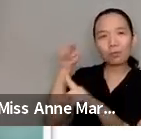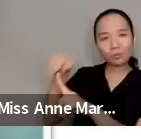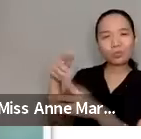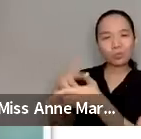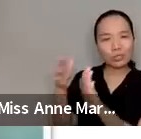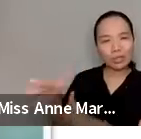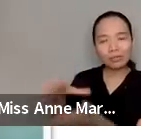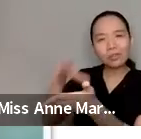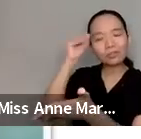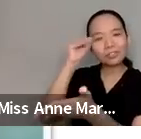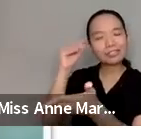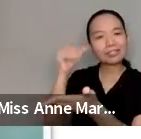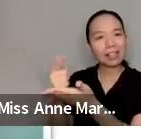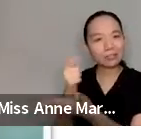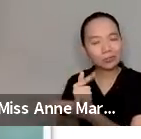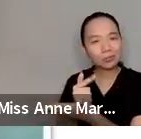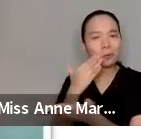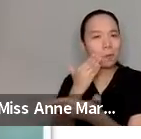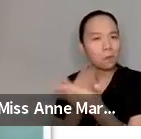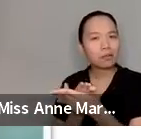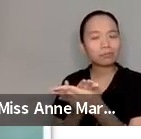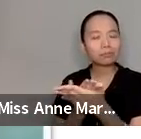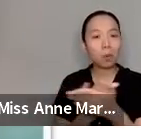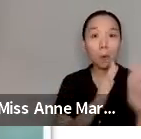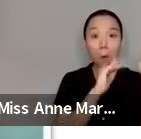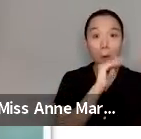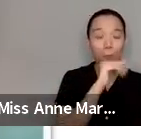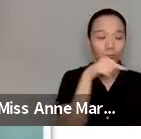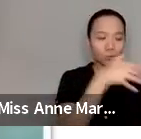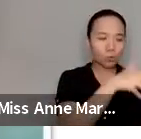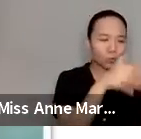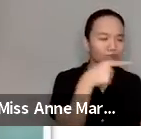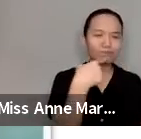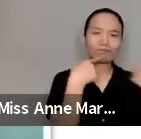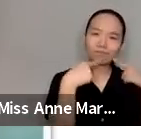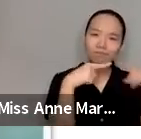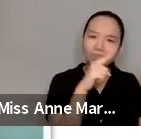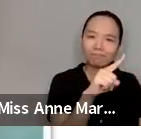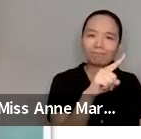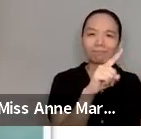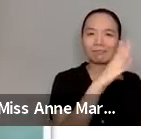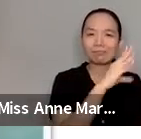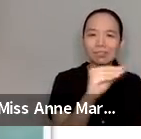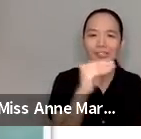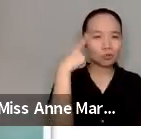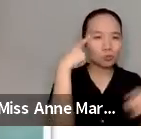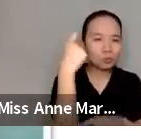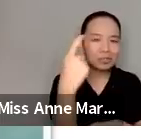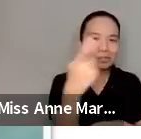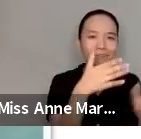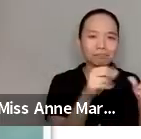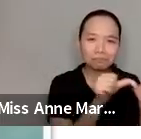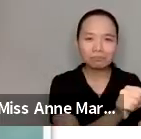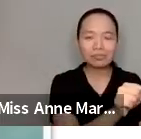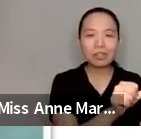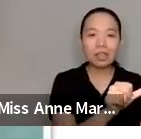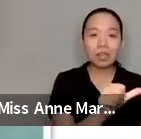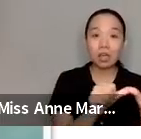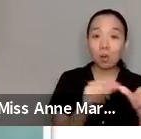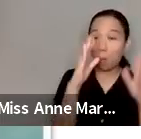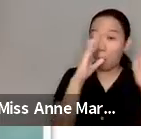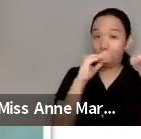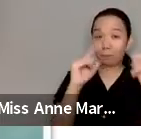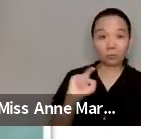learn the lesson well. We hope for our students to succeed and pursue their dreams. We hope for a transformed